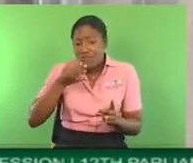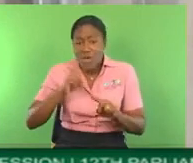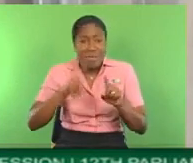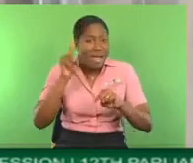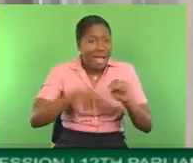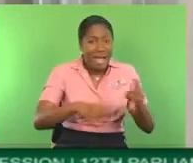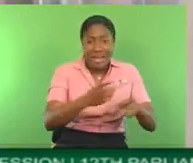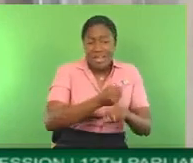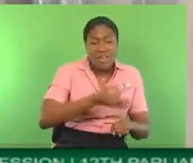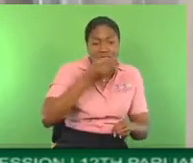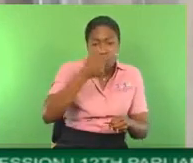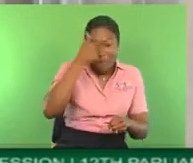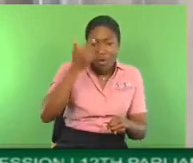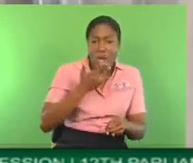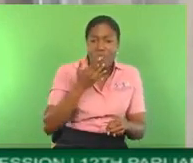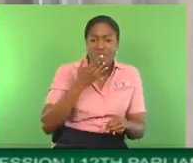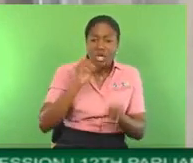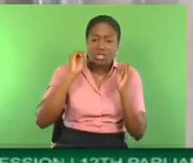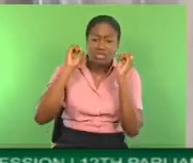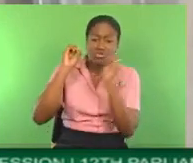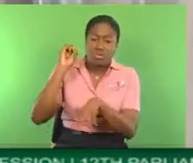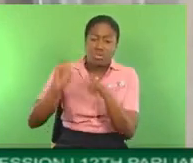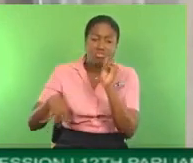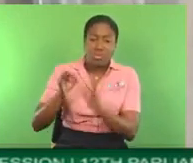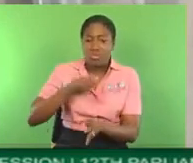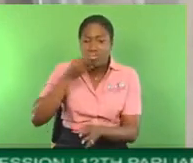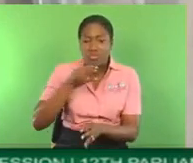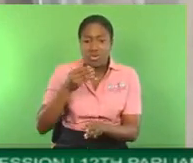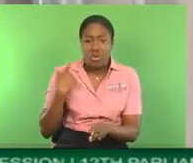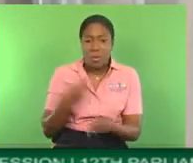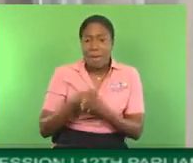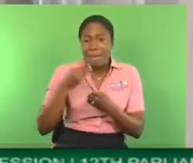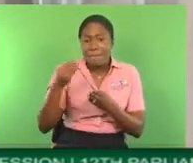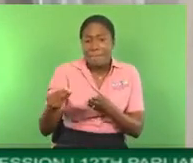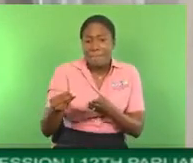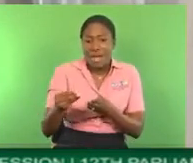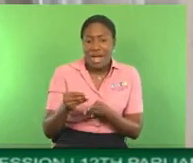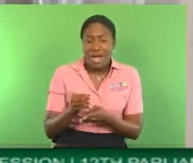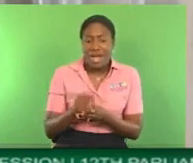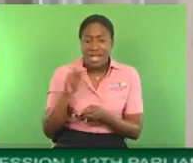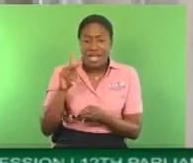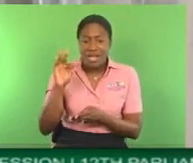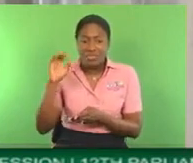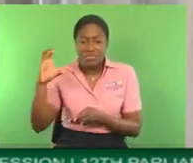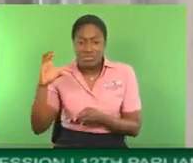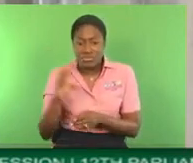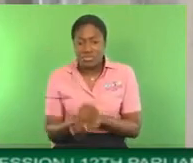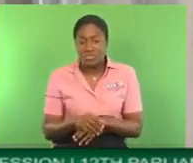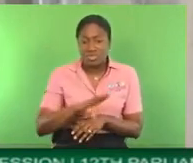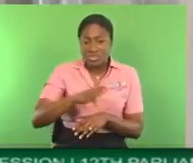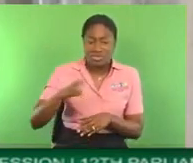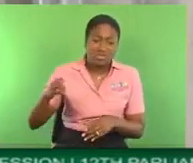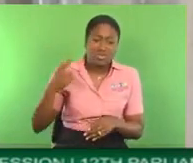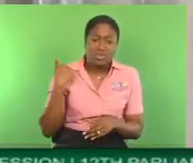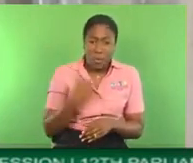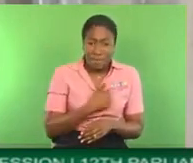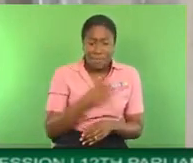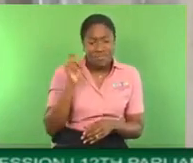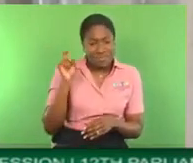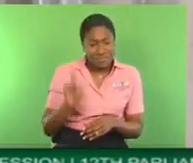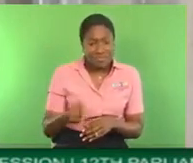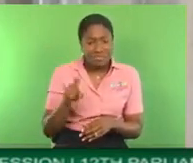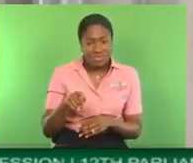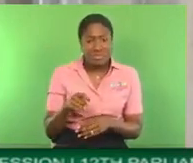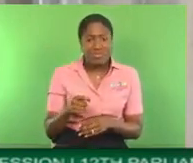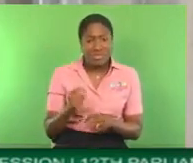it's easy to dump it in the garbage because we buy fast food and food has been cooked at home. And it's something we need to look at, and it's something